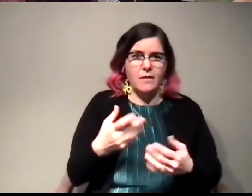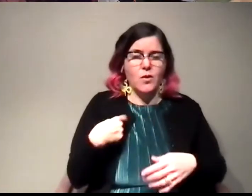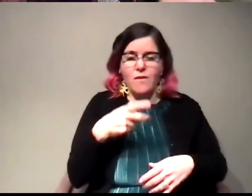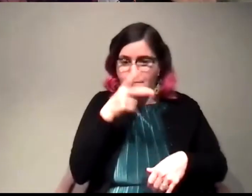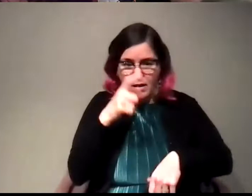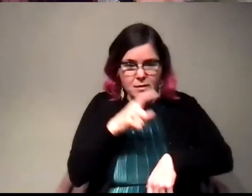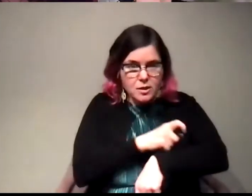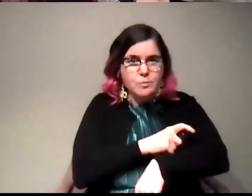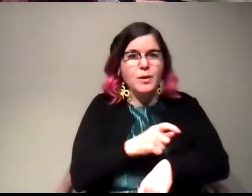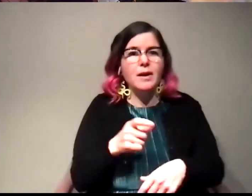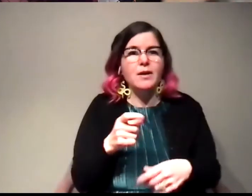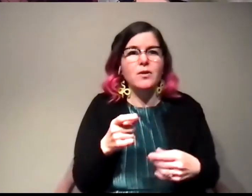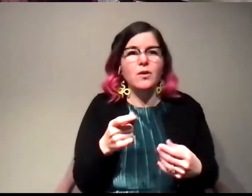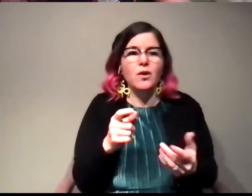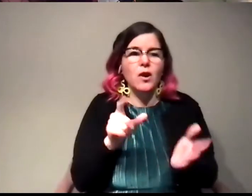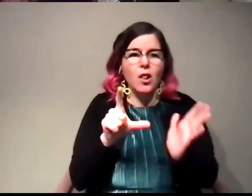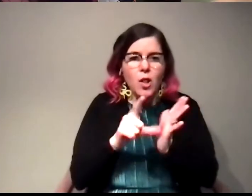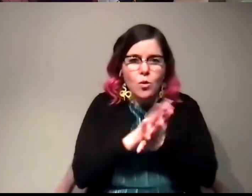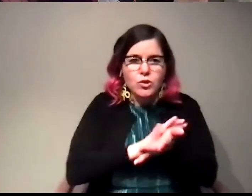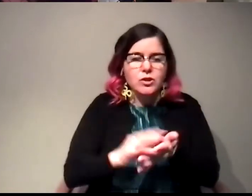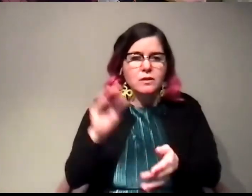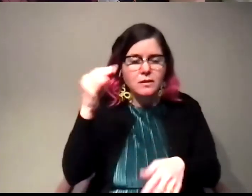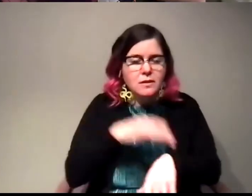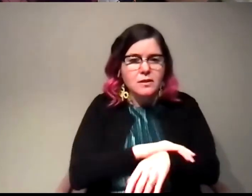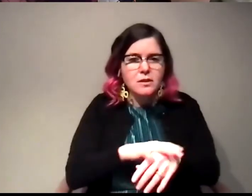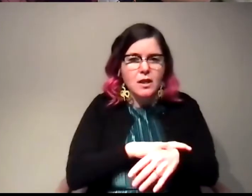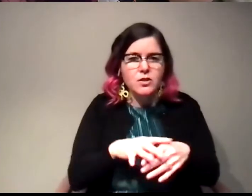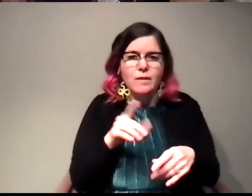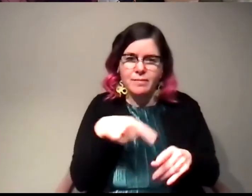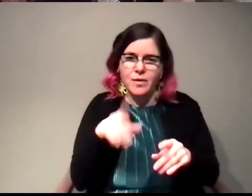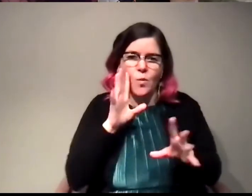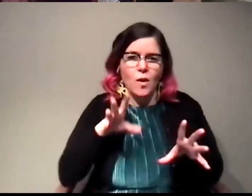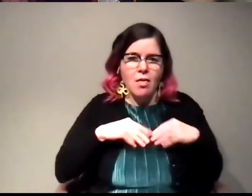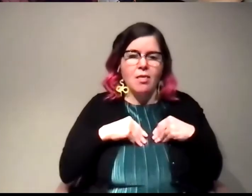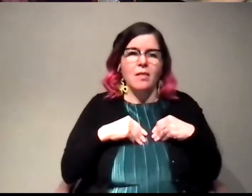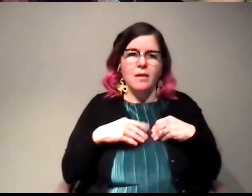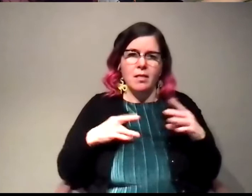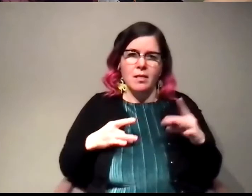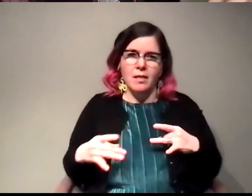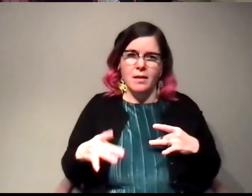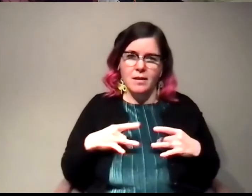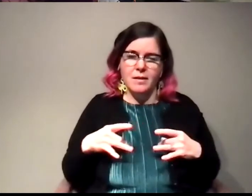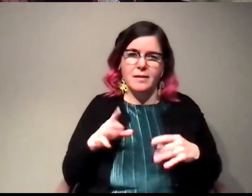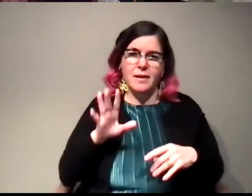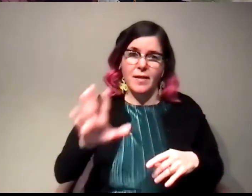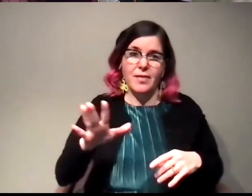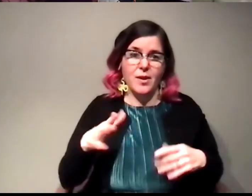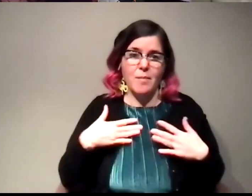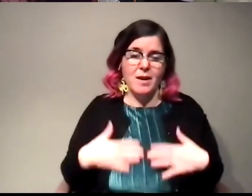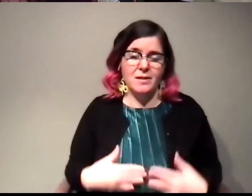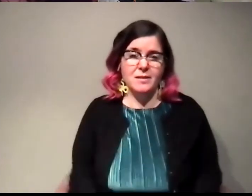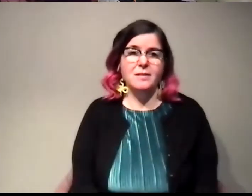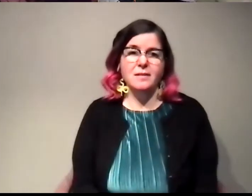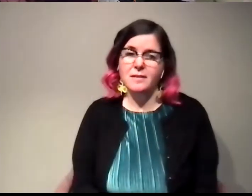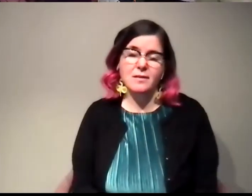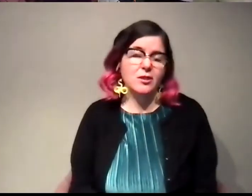have even like moisturizer or sunscreen or like any of the stuff that we have on our hands just gets like sucked up into their little bodies, and it's